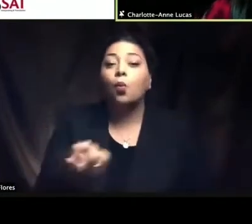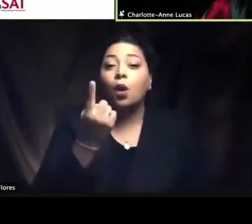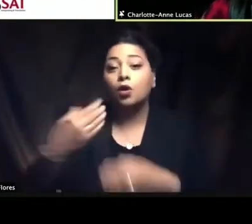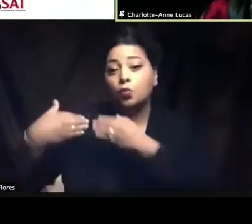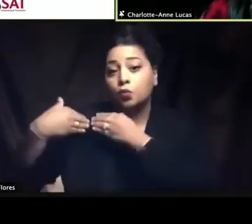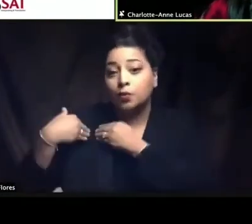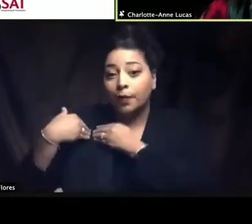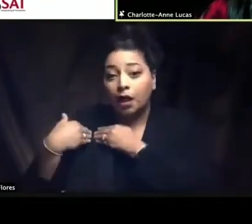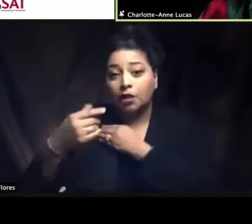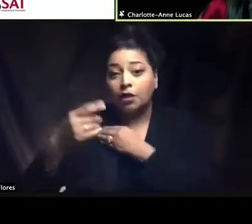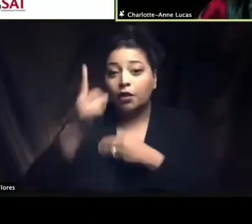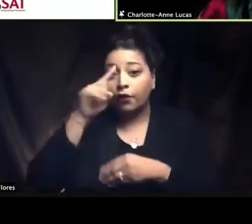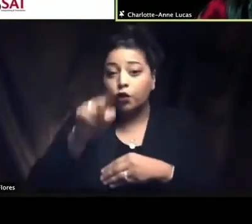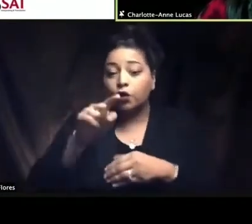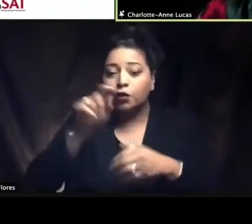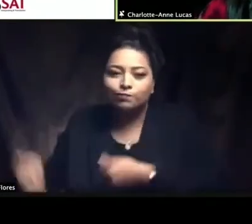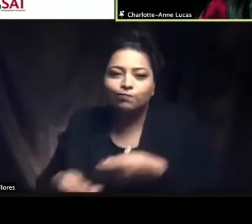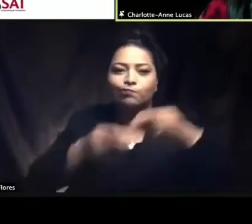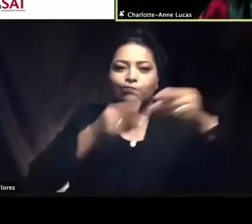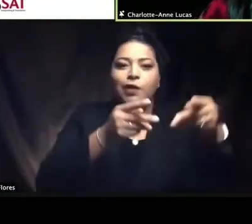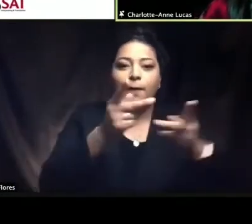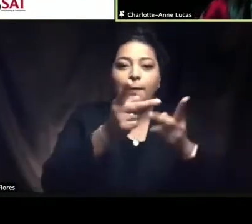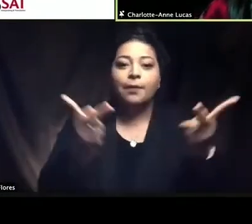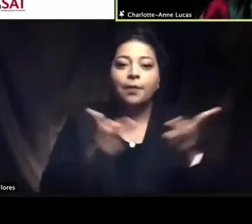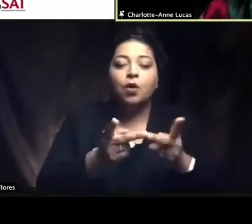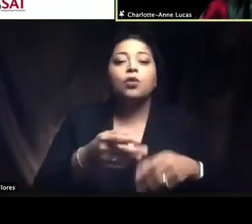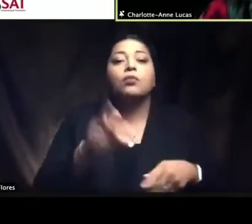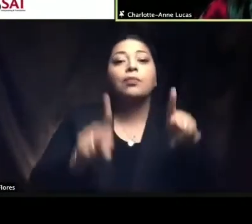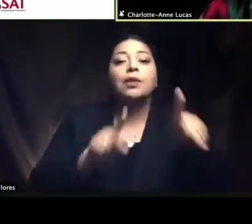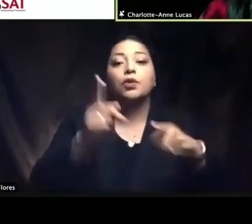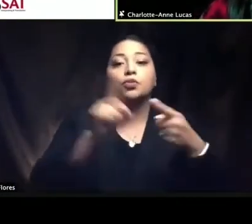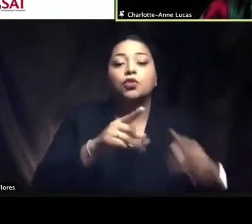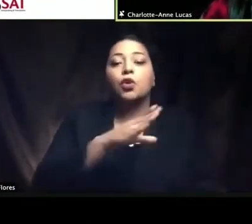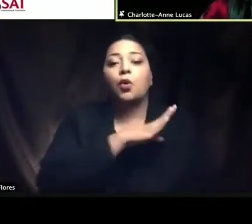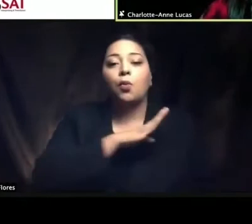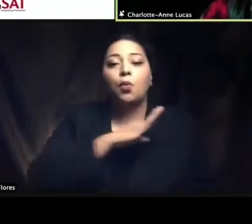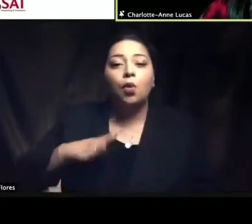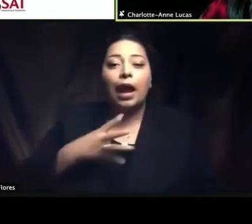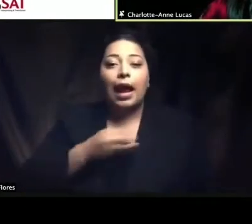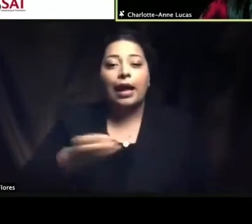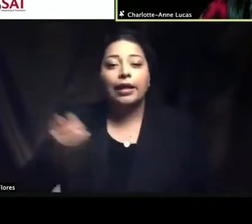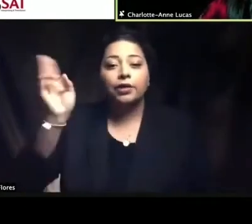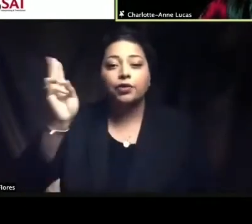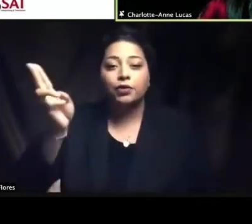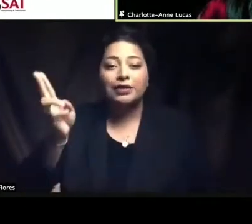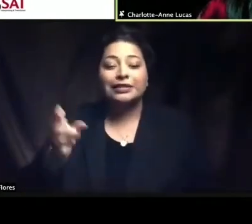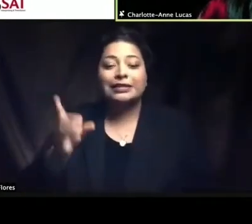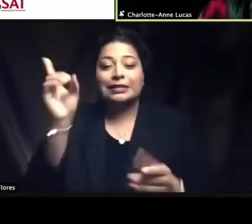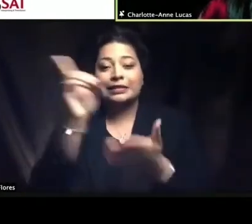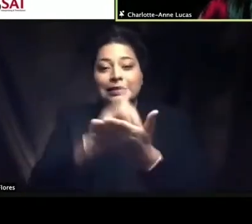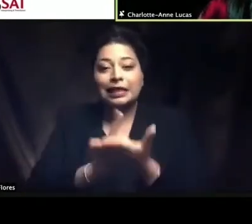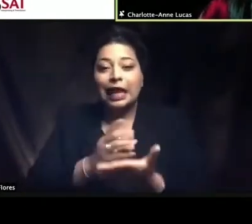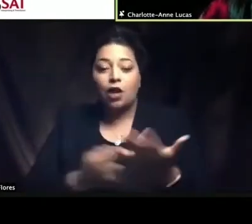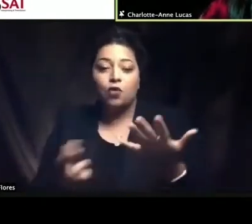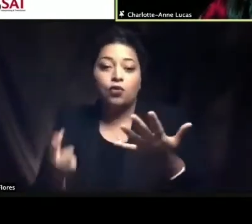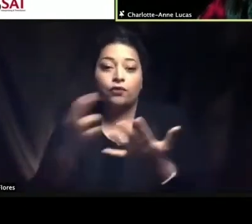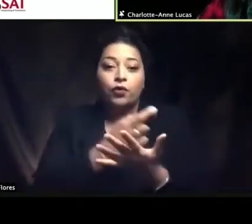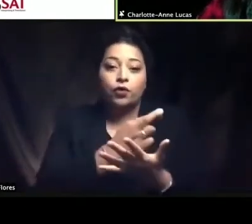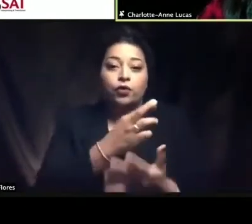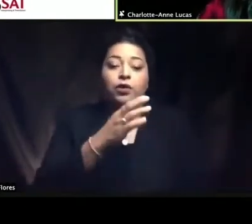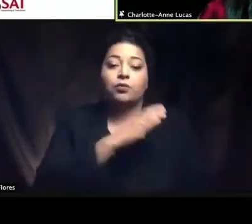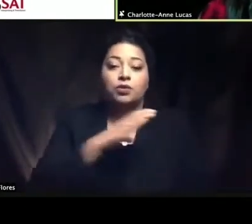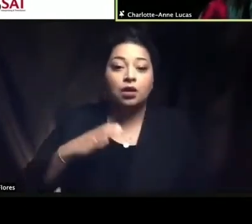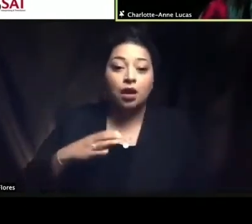people to boards and commission, including the Zoning Commission and the Historic Design and Review Commission, where I've spent lots of